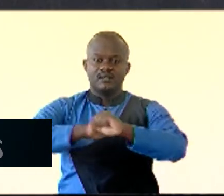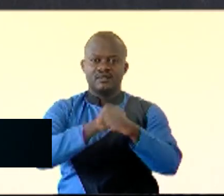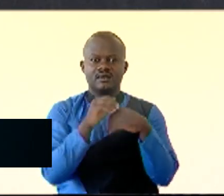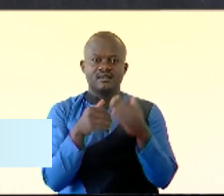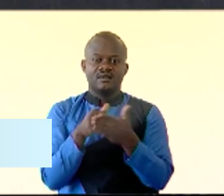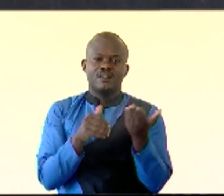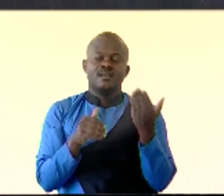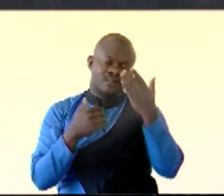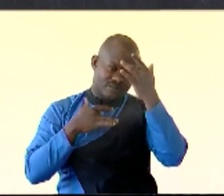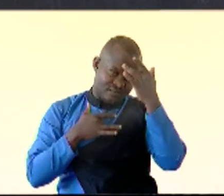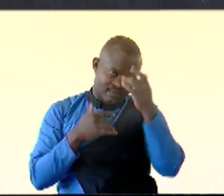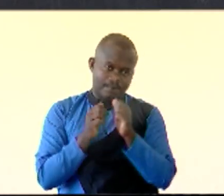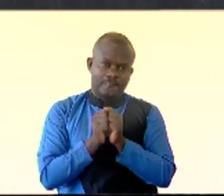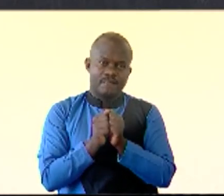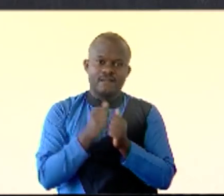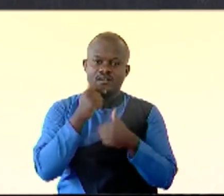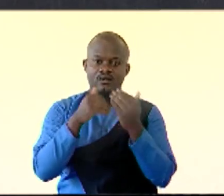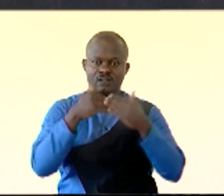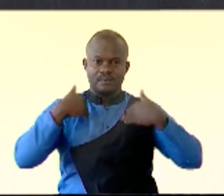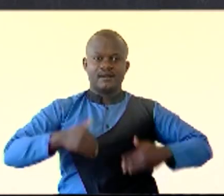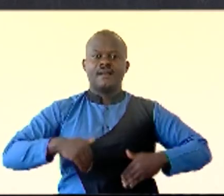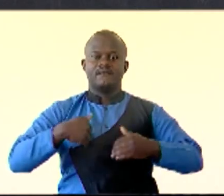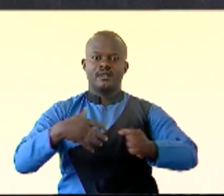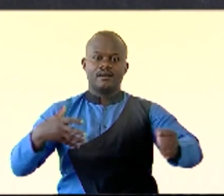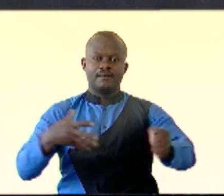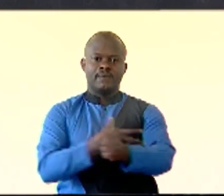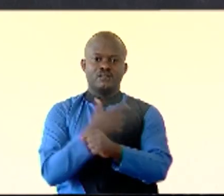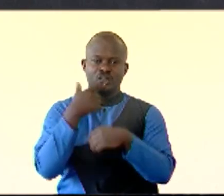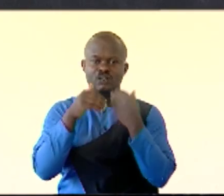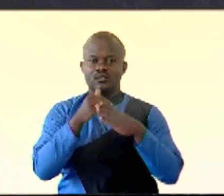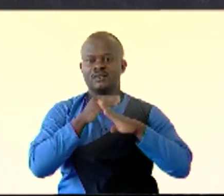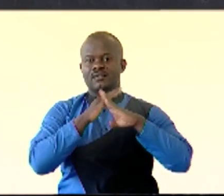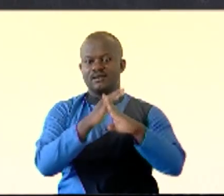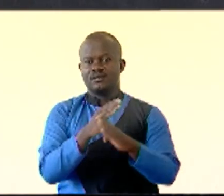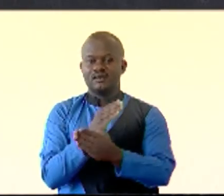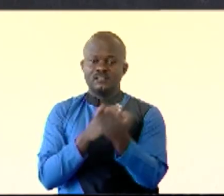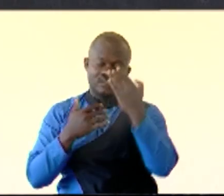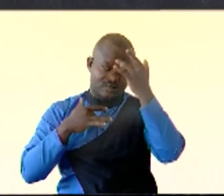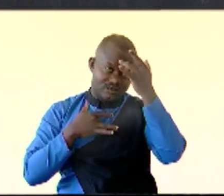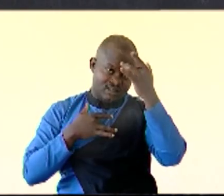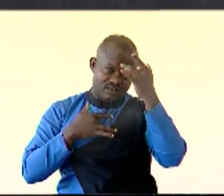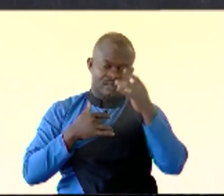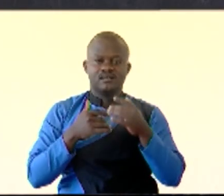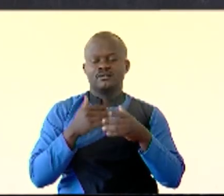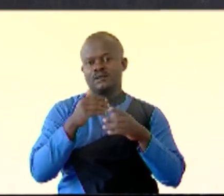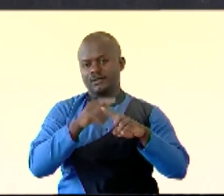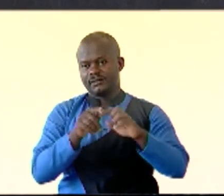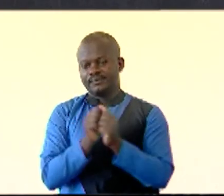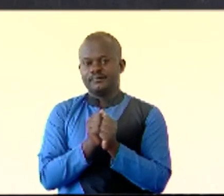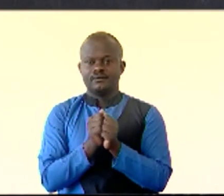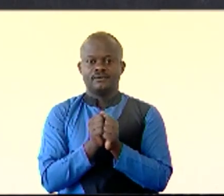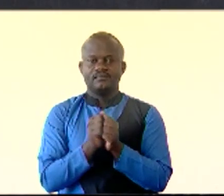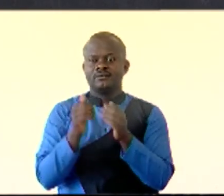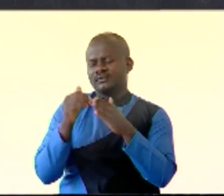the infections. So the body has the ability to defend against infection or disease-causing agent. In the